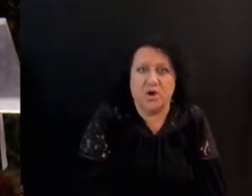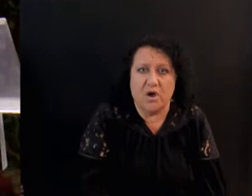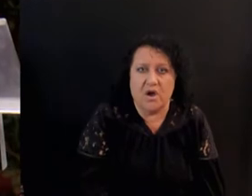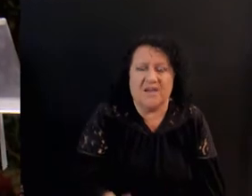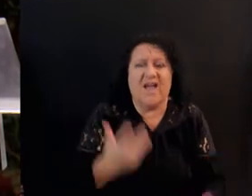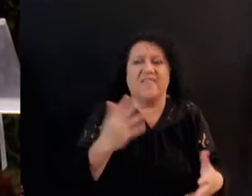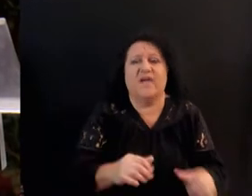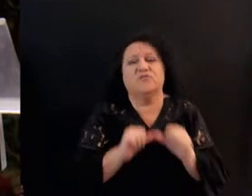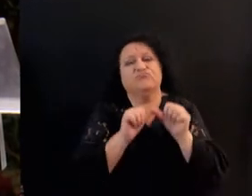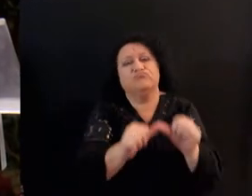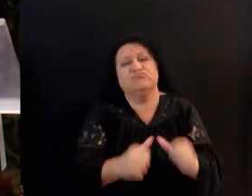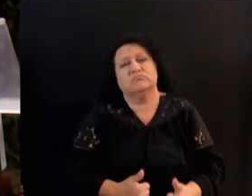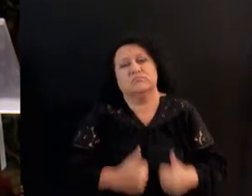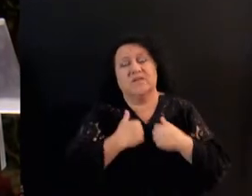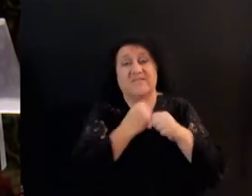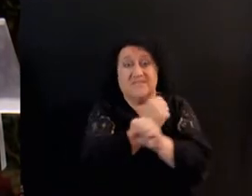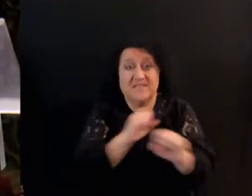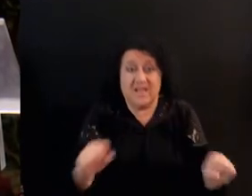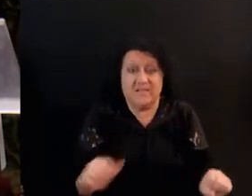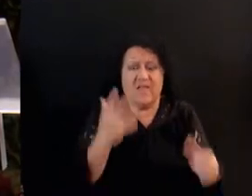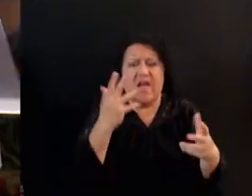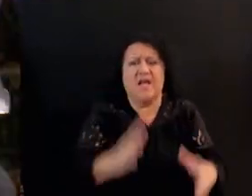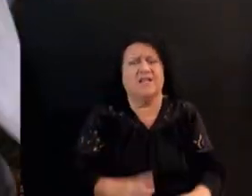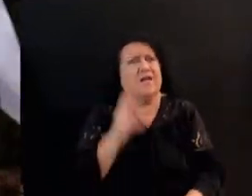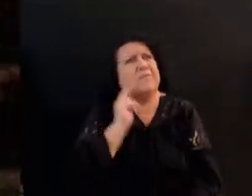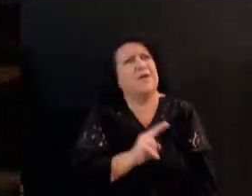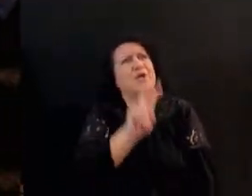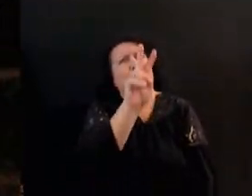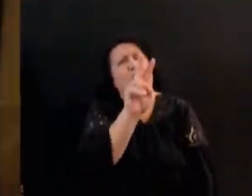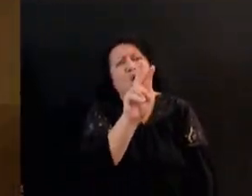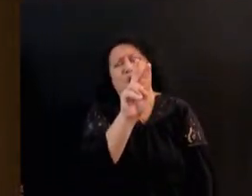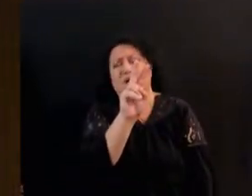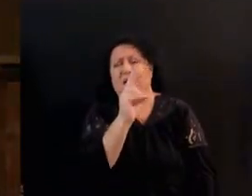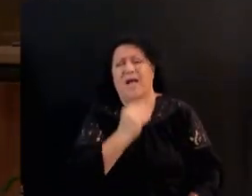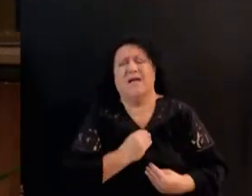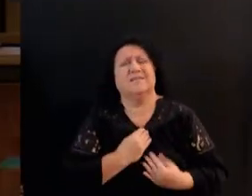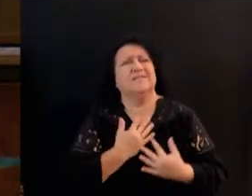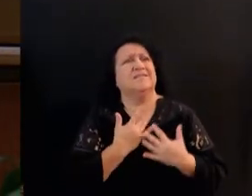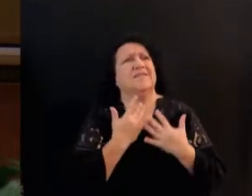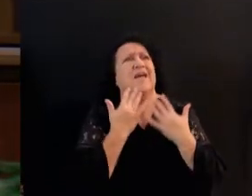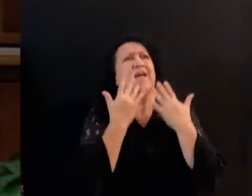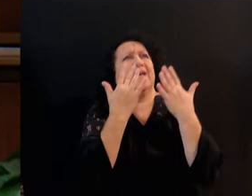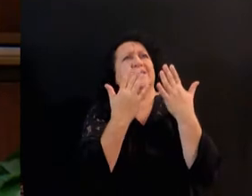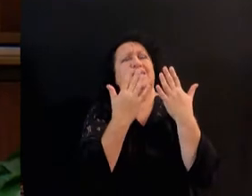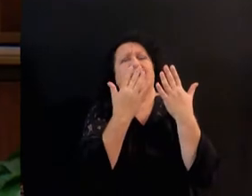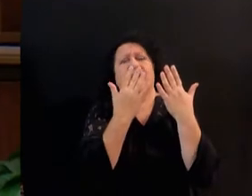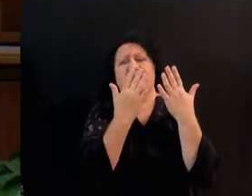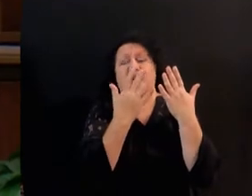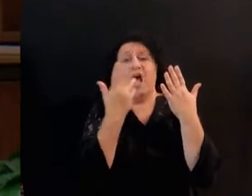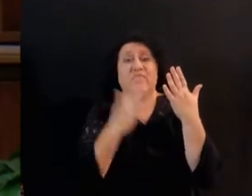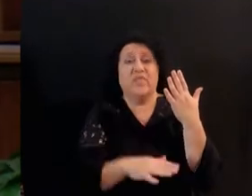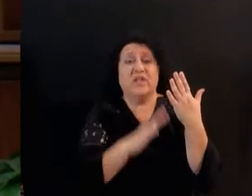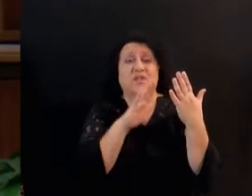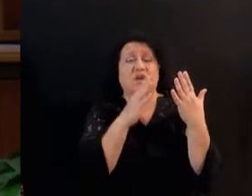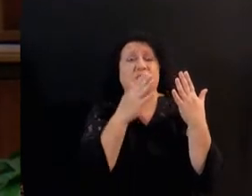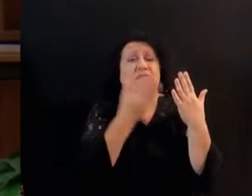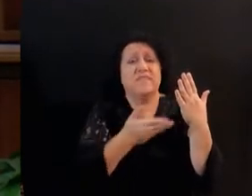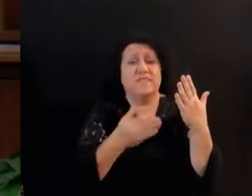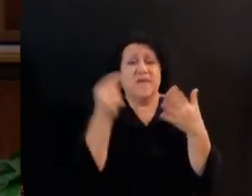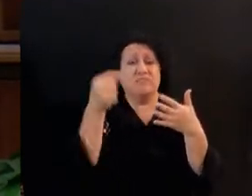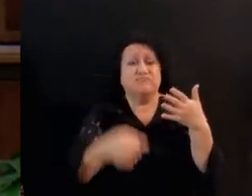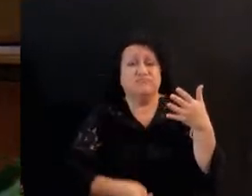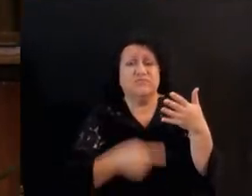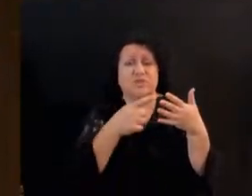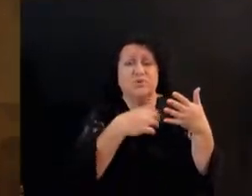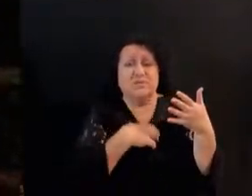And you all know this verse. Take delight in the Lord and he will give you the desires of your heart. Oftentimes we quote that verse and we think,